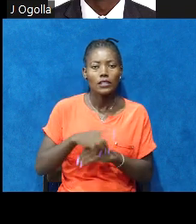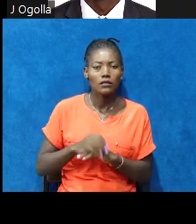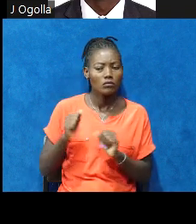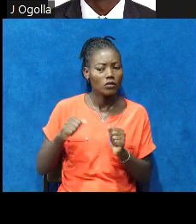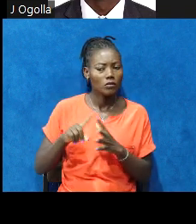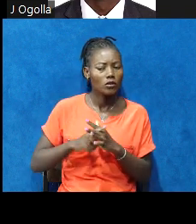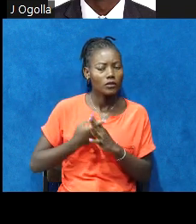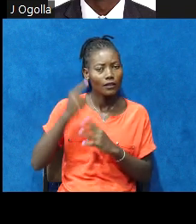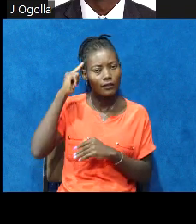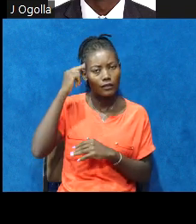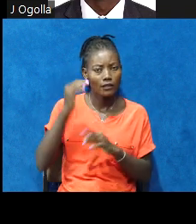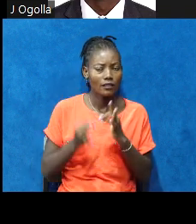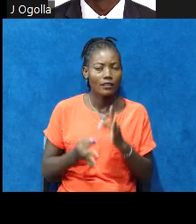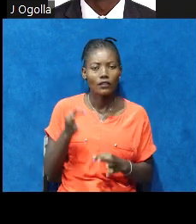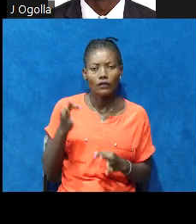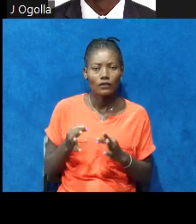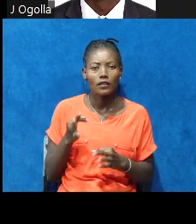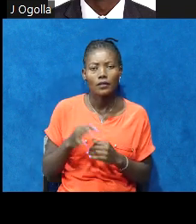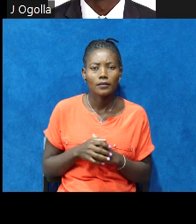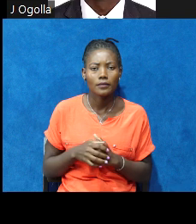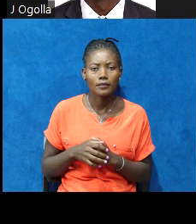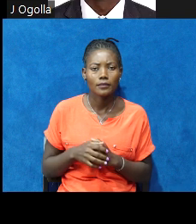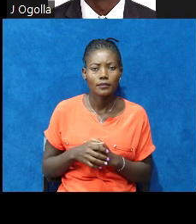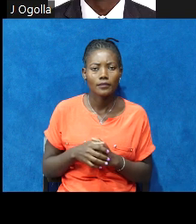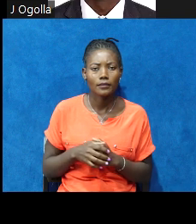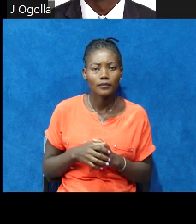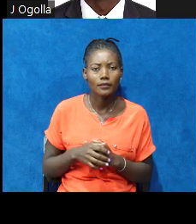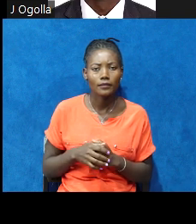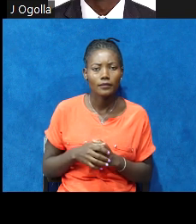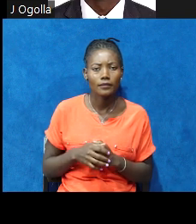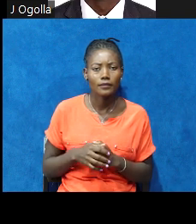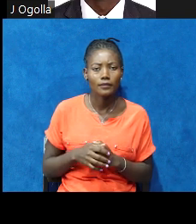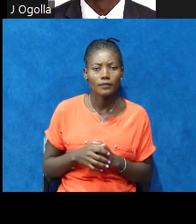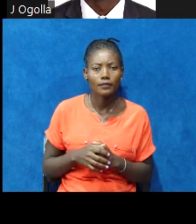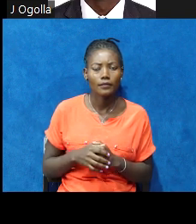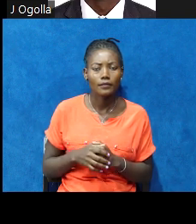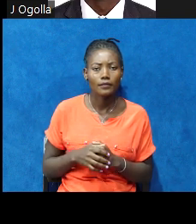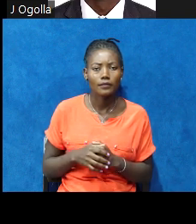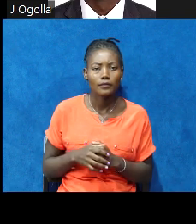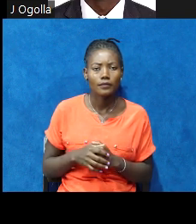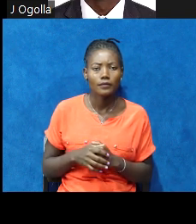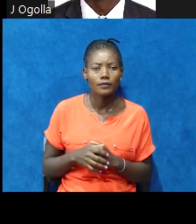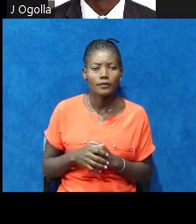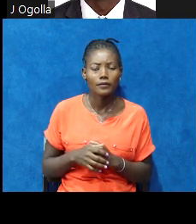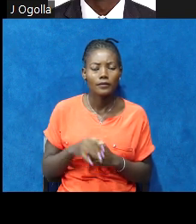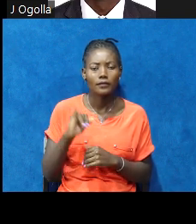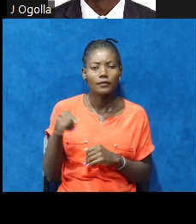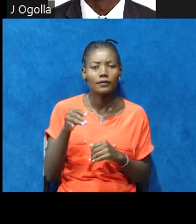So you can start thinking of, okay, if the game, you can start thinking of just what I had explained